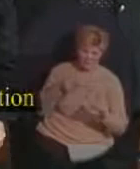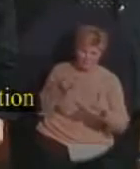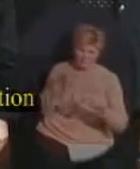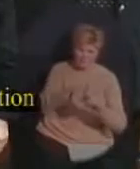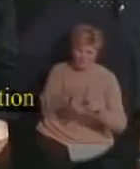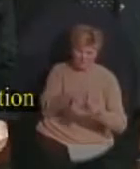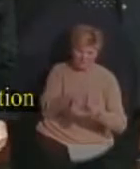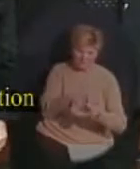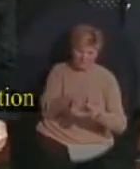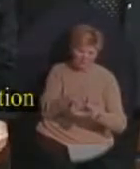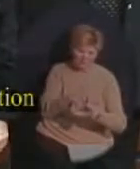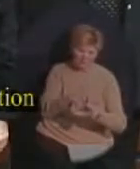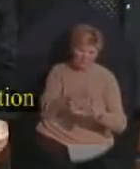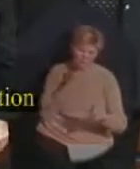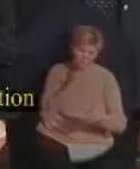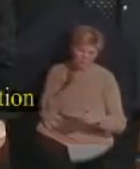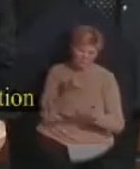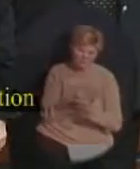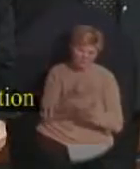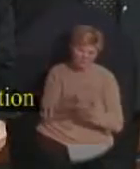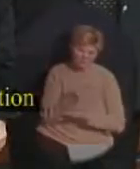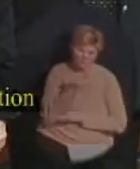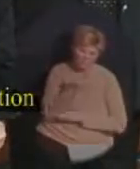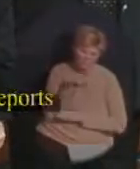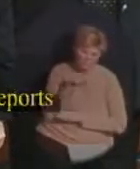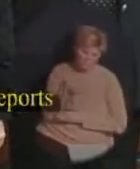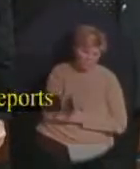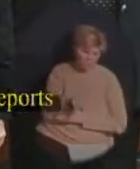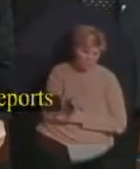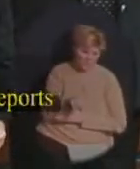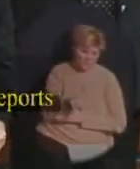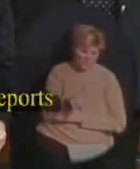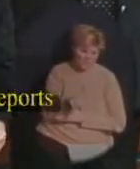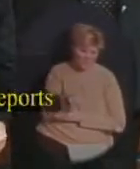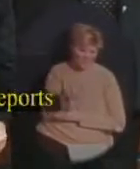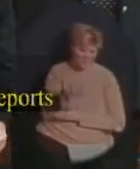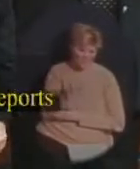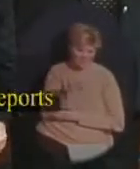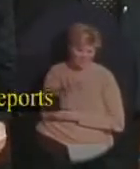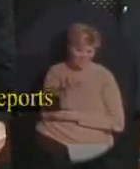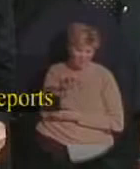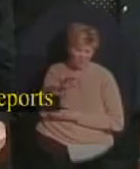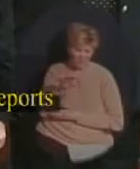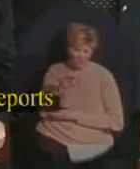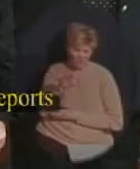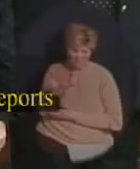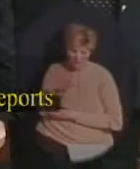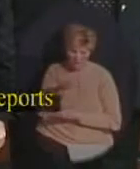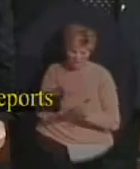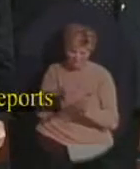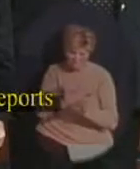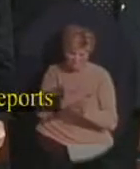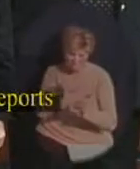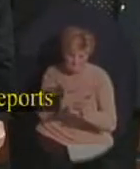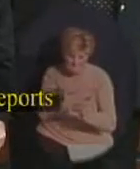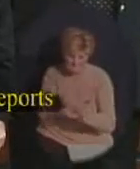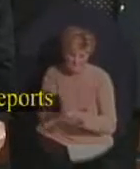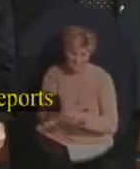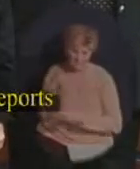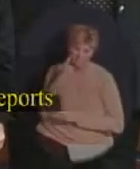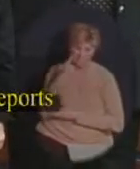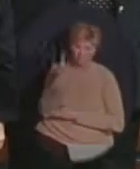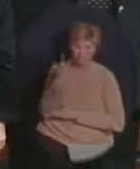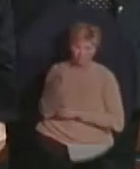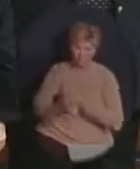over a three-year period. The money will be used to add math and science instructional resource teachers, to initiate AVID in two